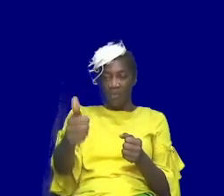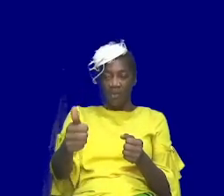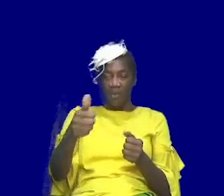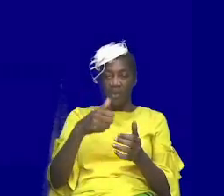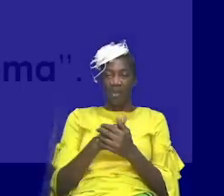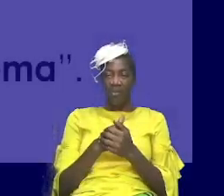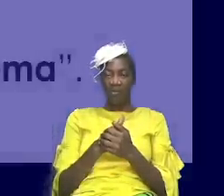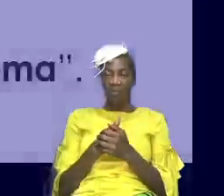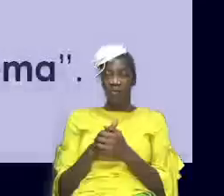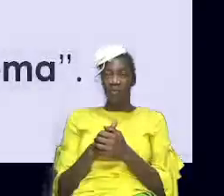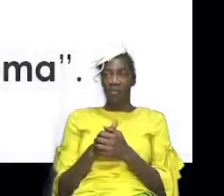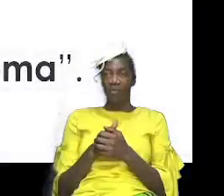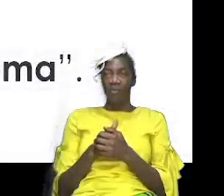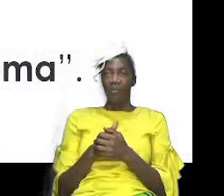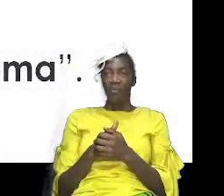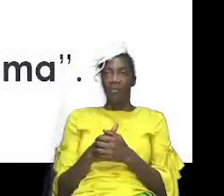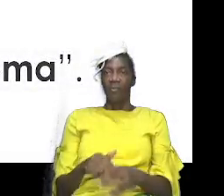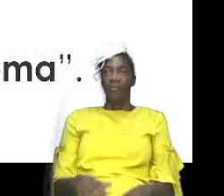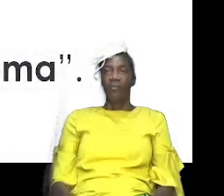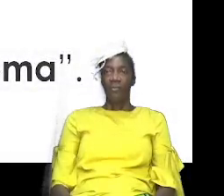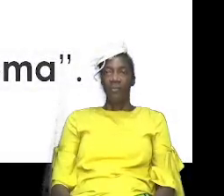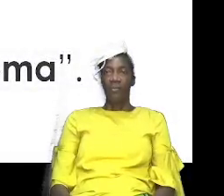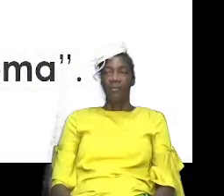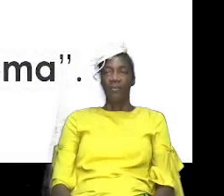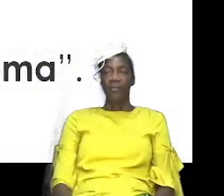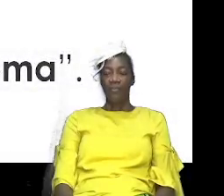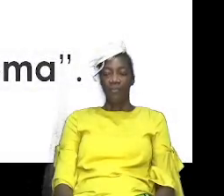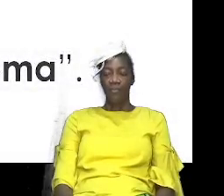so that is very important. Now,